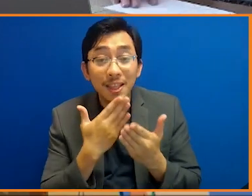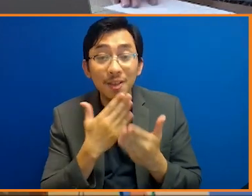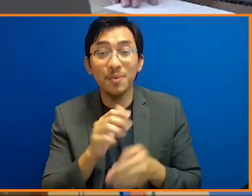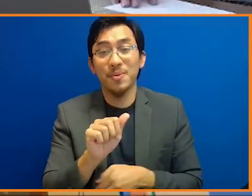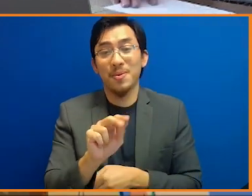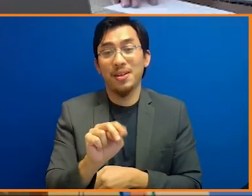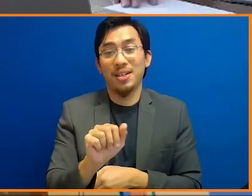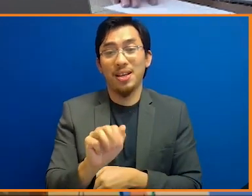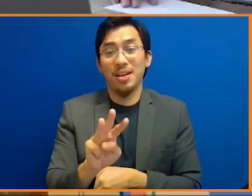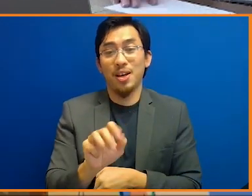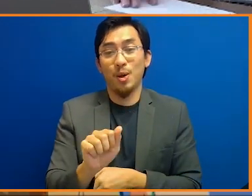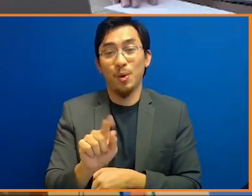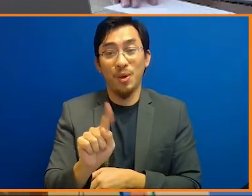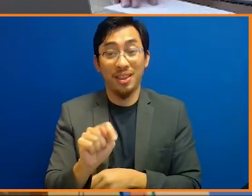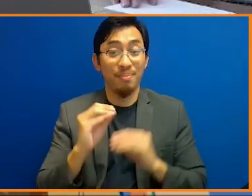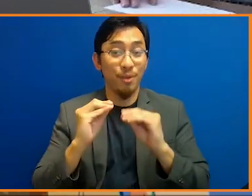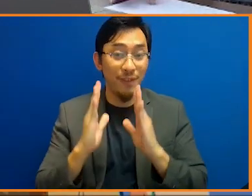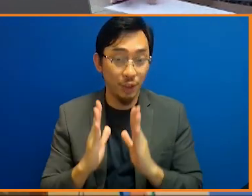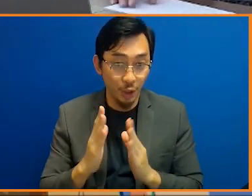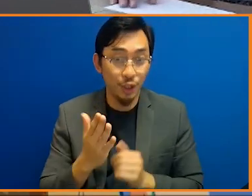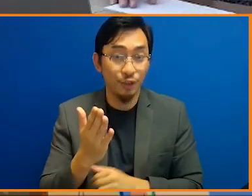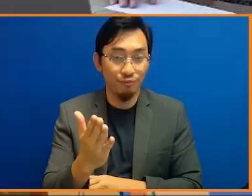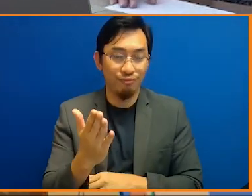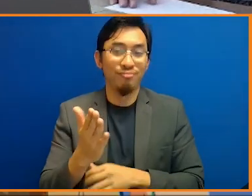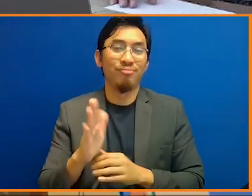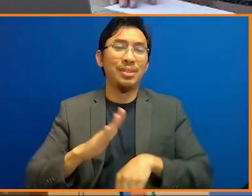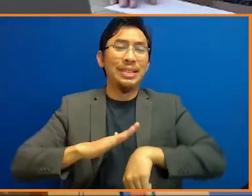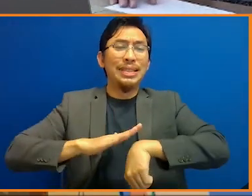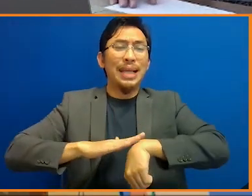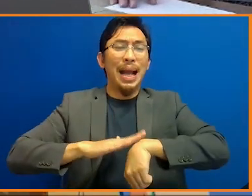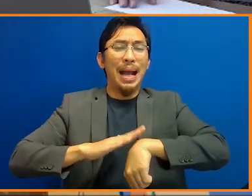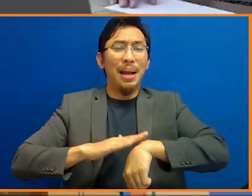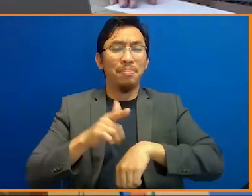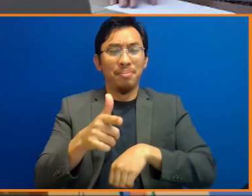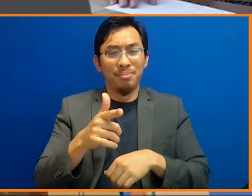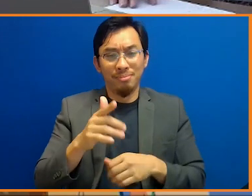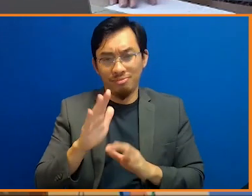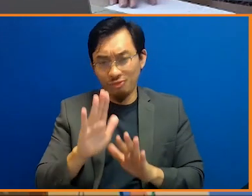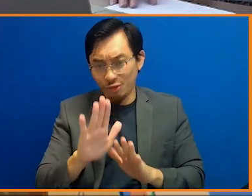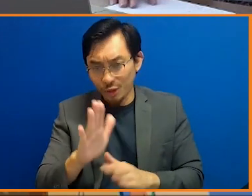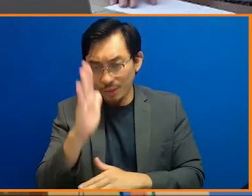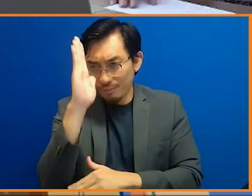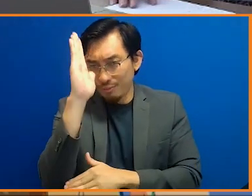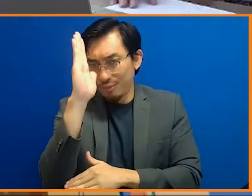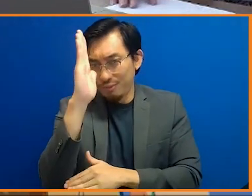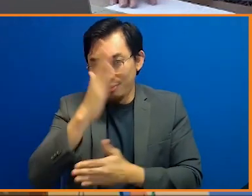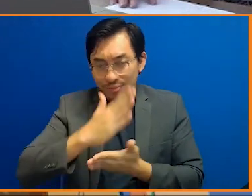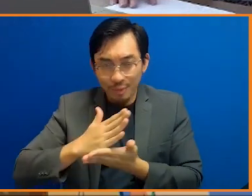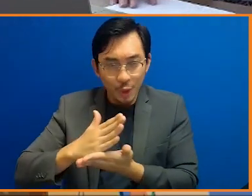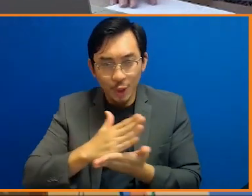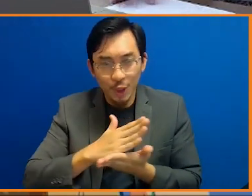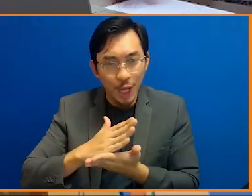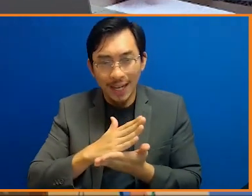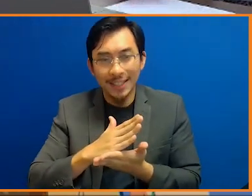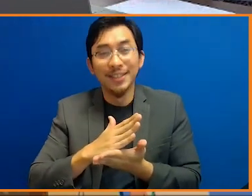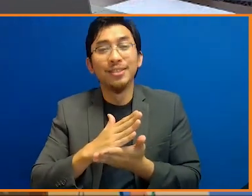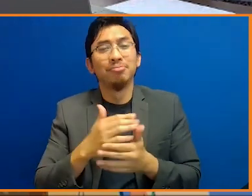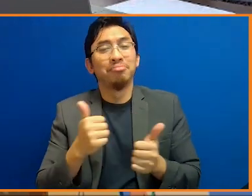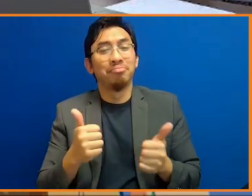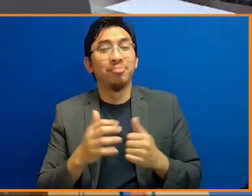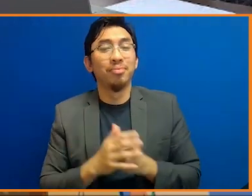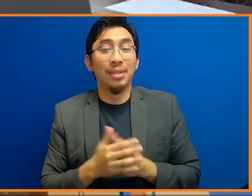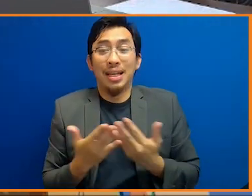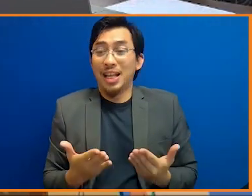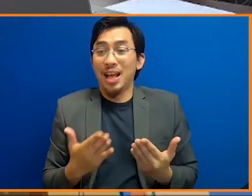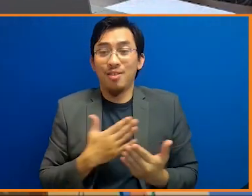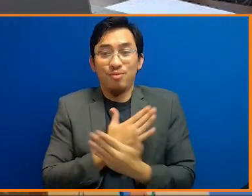again, would like to say thanks to Prof. Anawat for his time and share his knowledge for today's